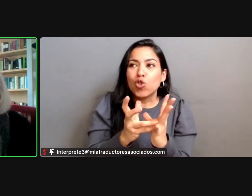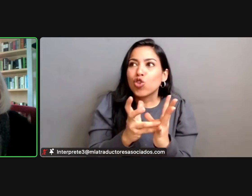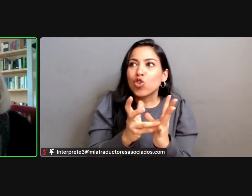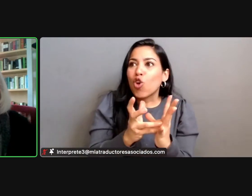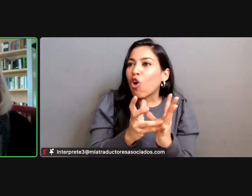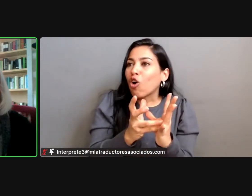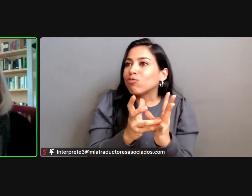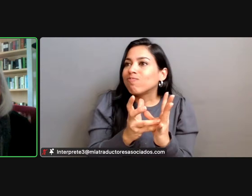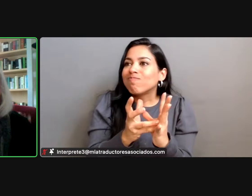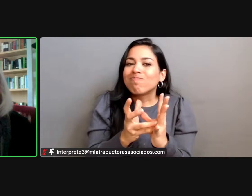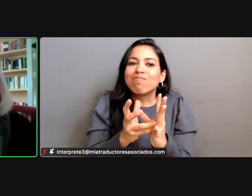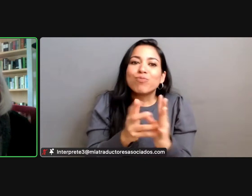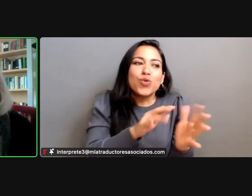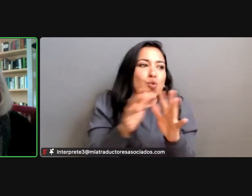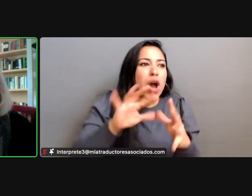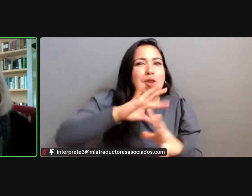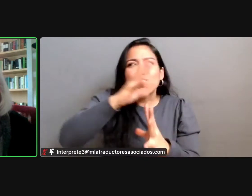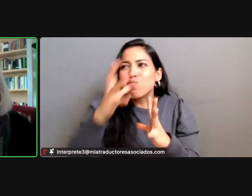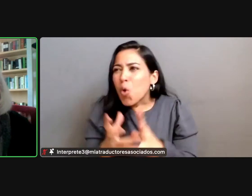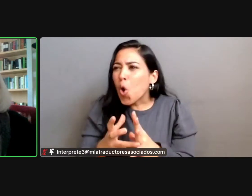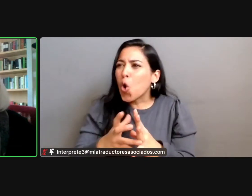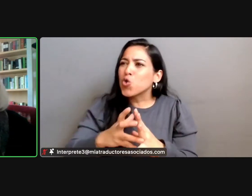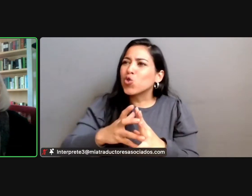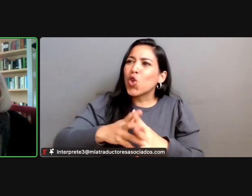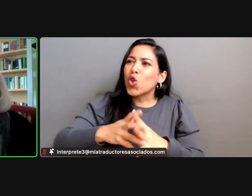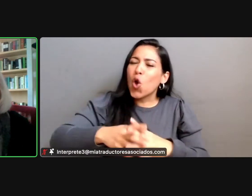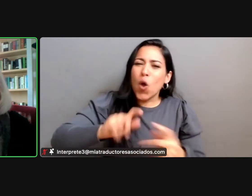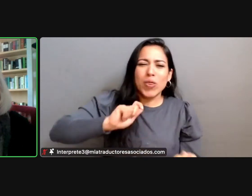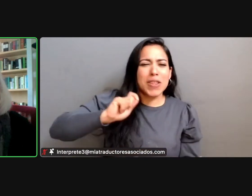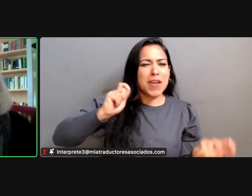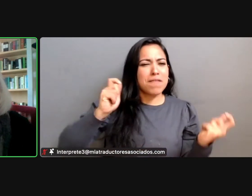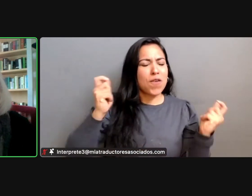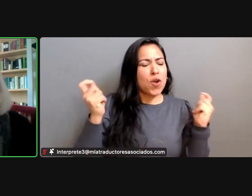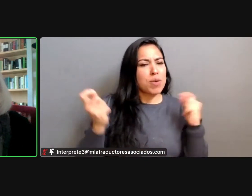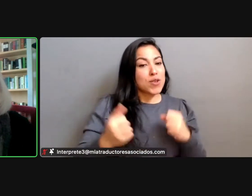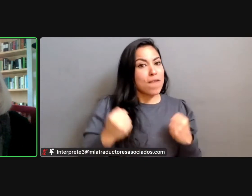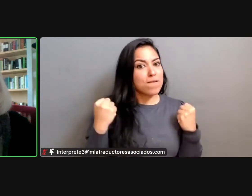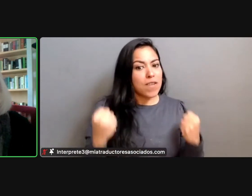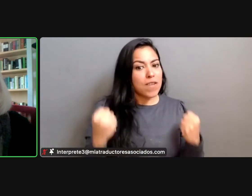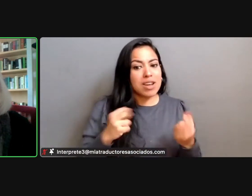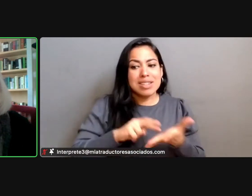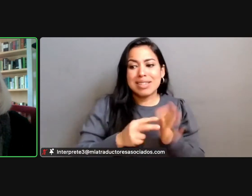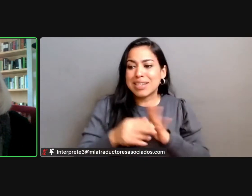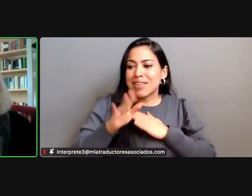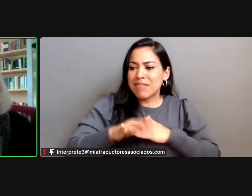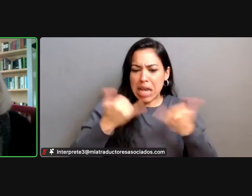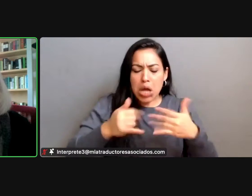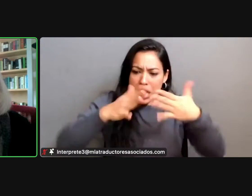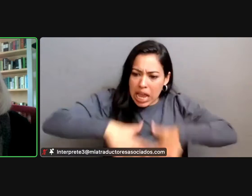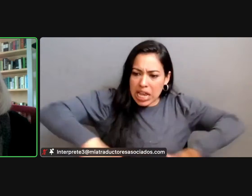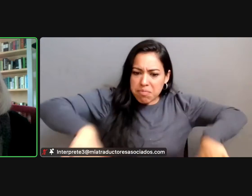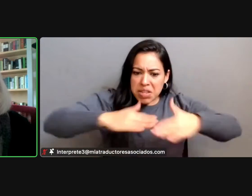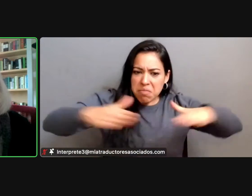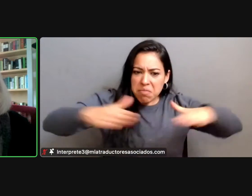managerial responses on a world that have been subjected to such radical transformations have opened venue